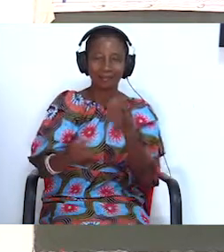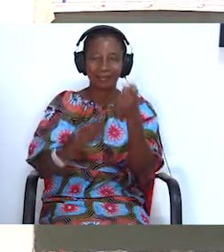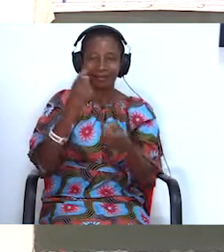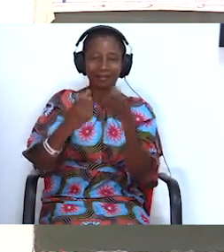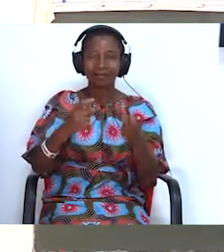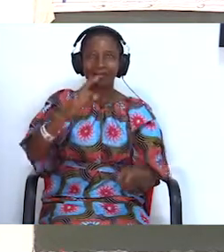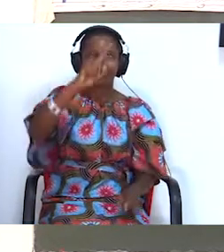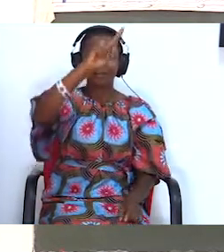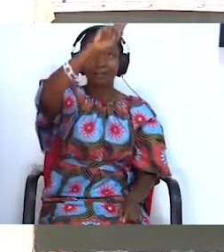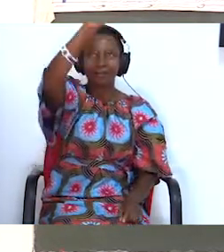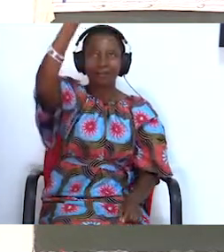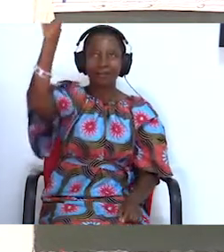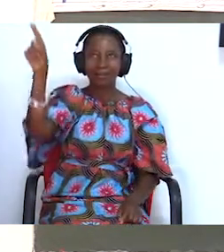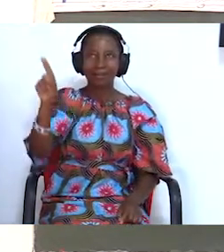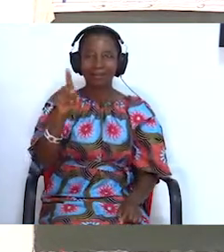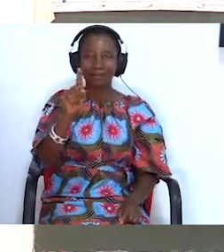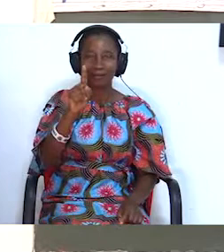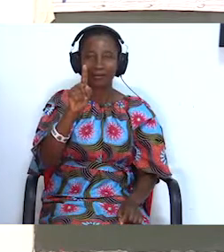down, and a flick.